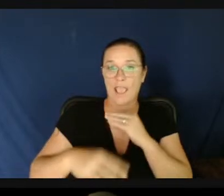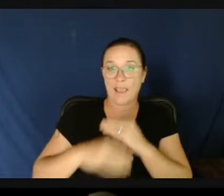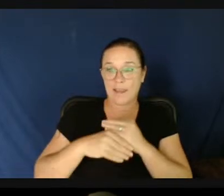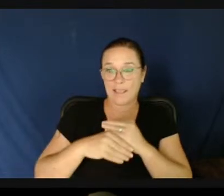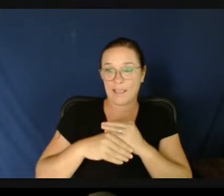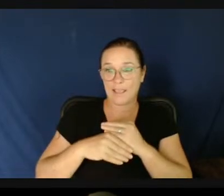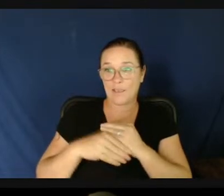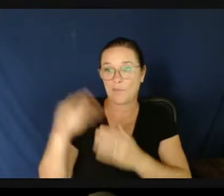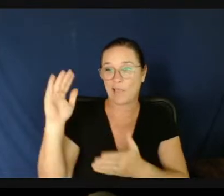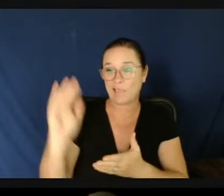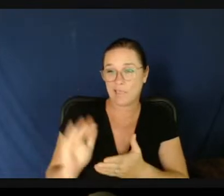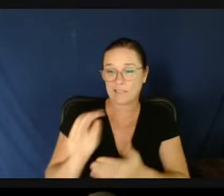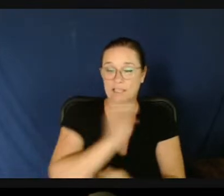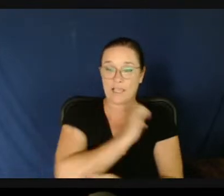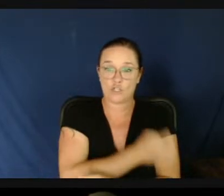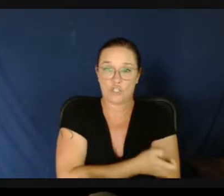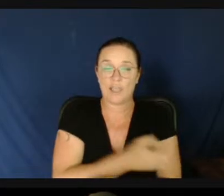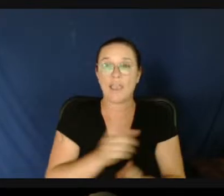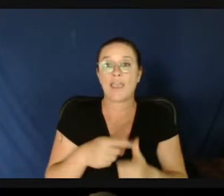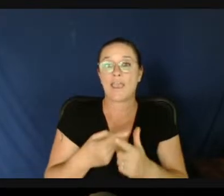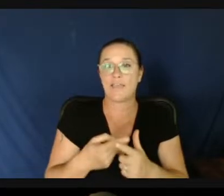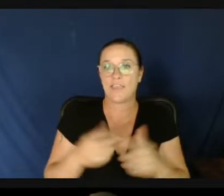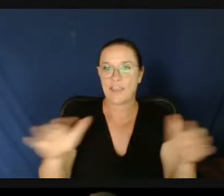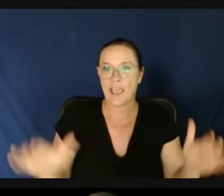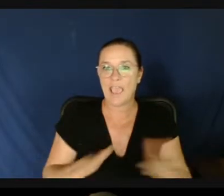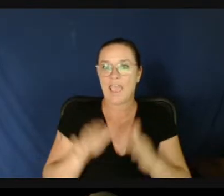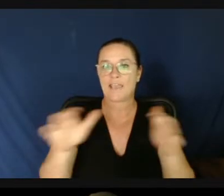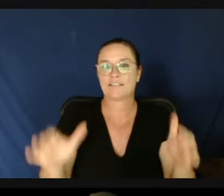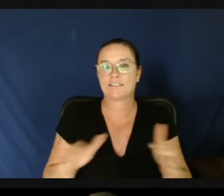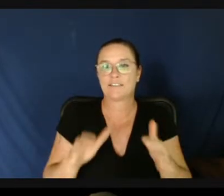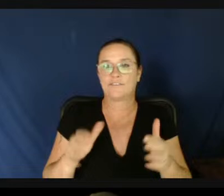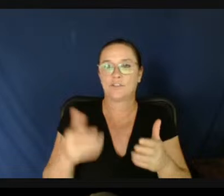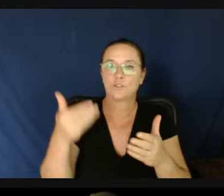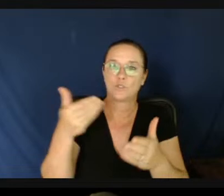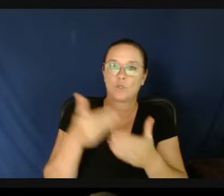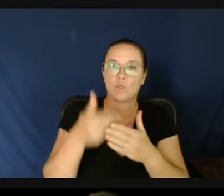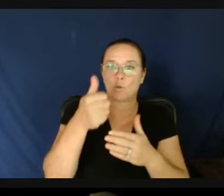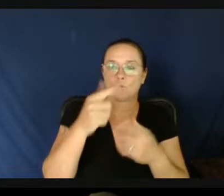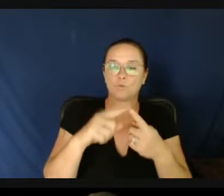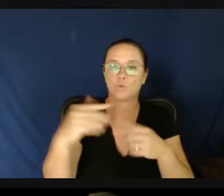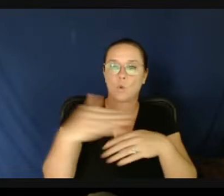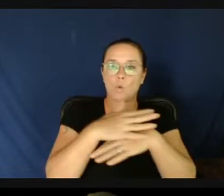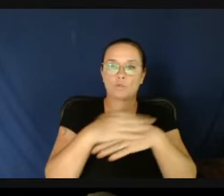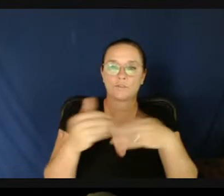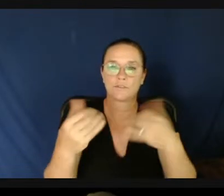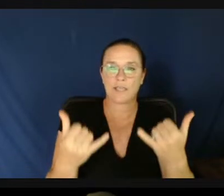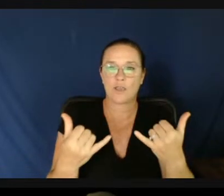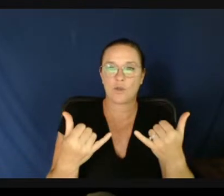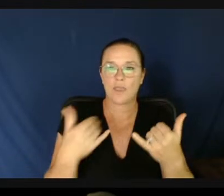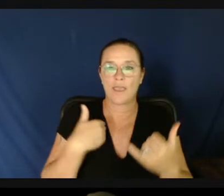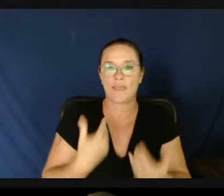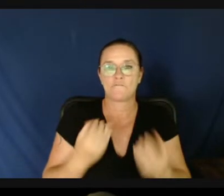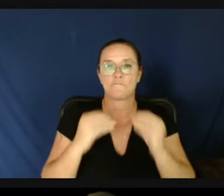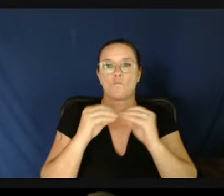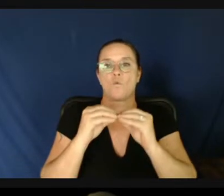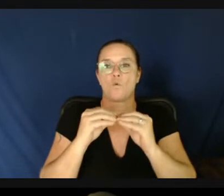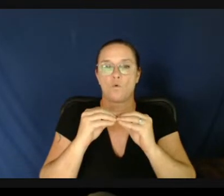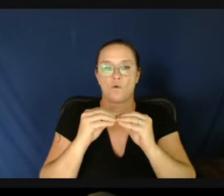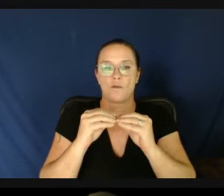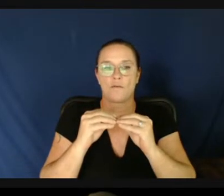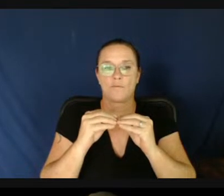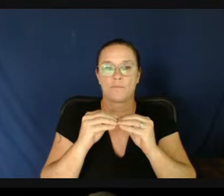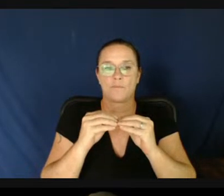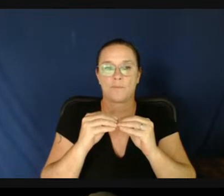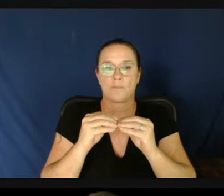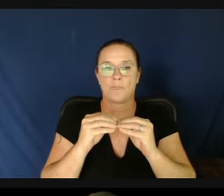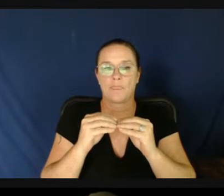slightly less energetic with its buildup, and then an active phase being the one closest to the ocean now, where you have more of the